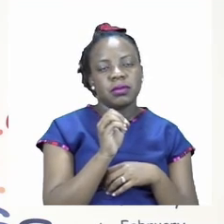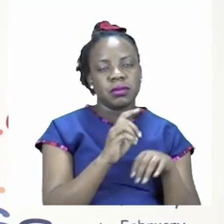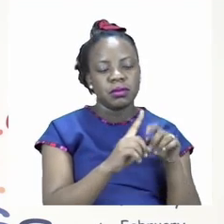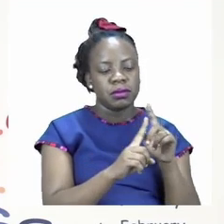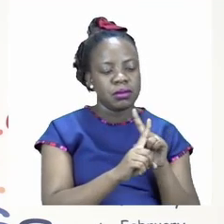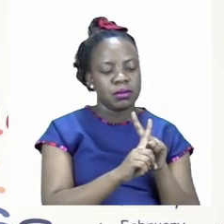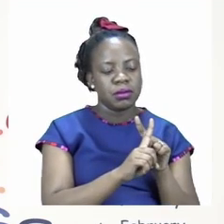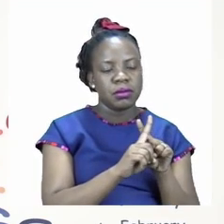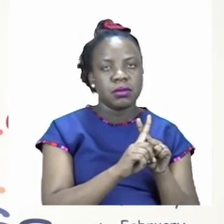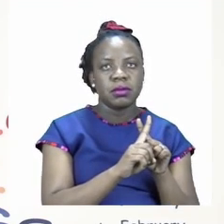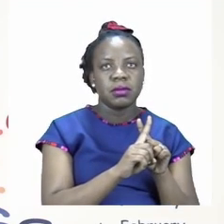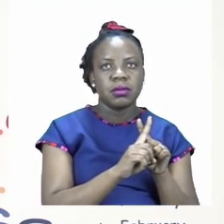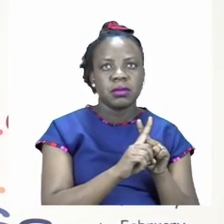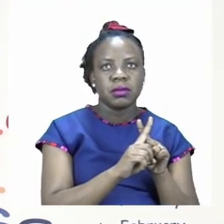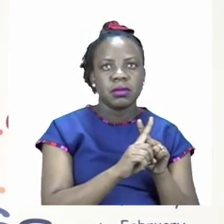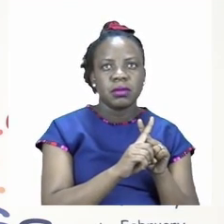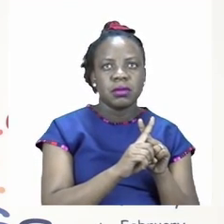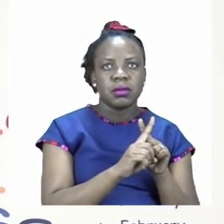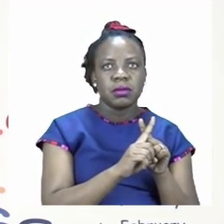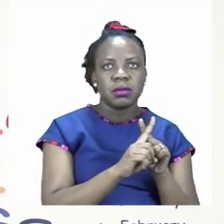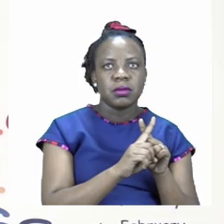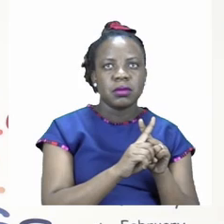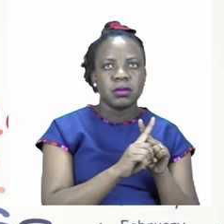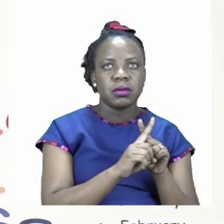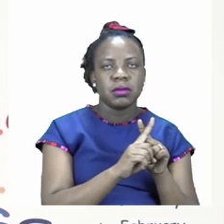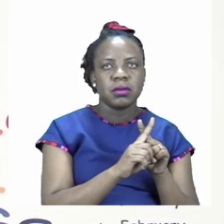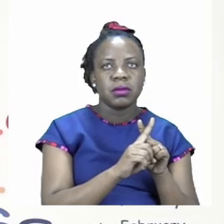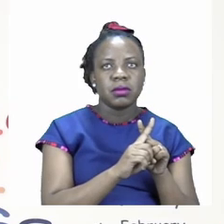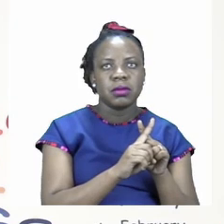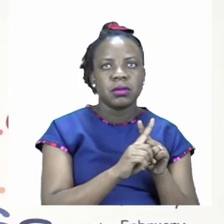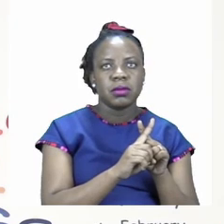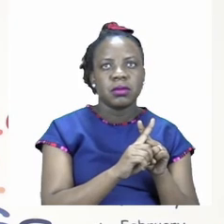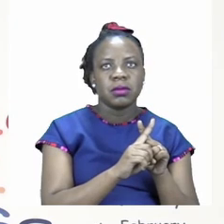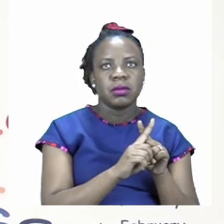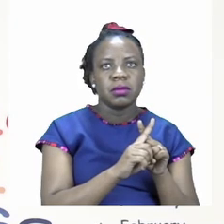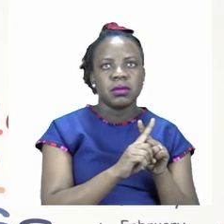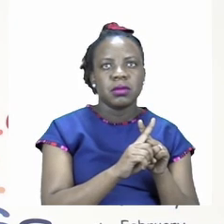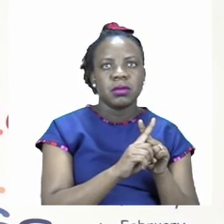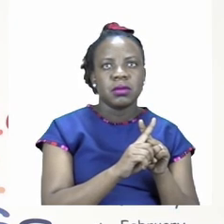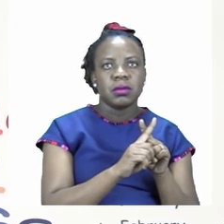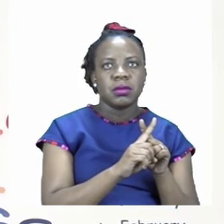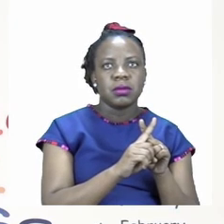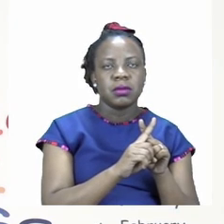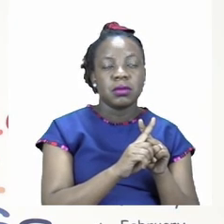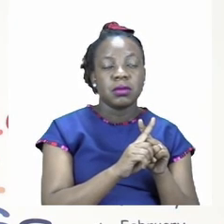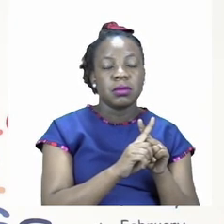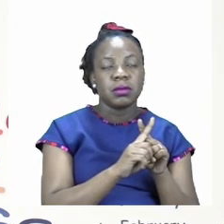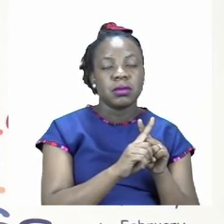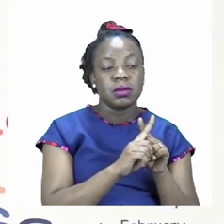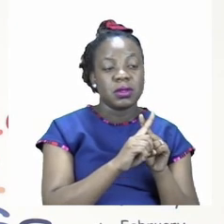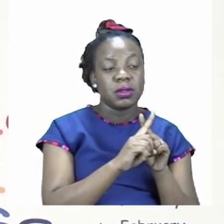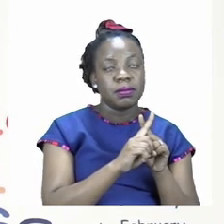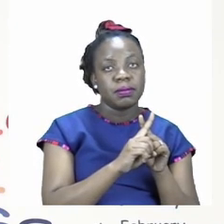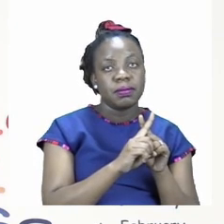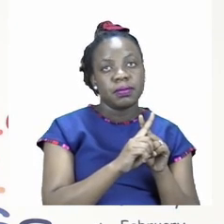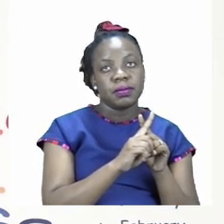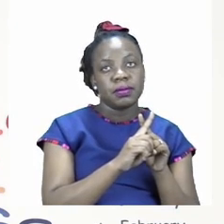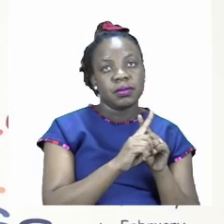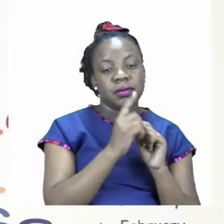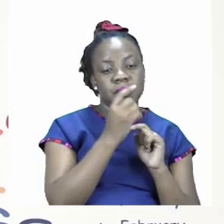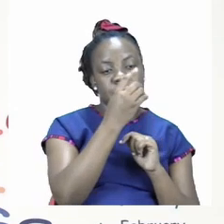times, let me write it higher so that you have space to see it, 50